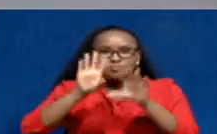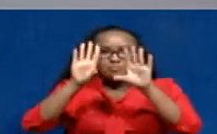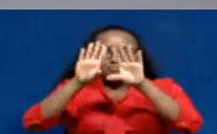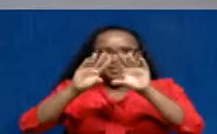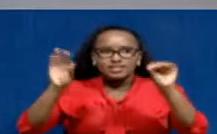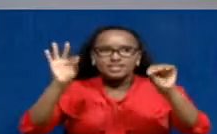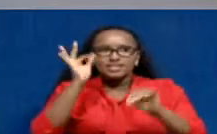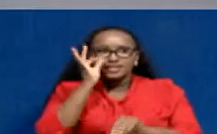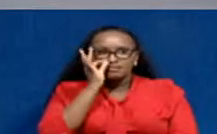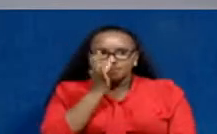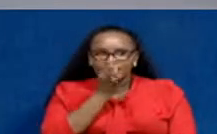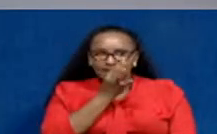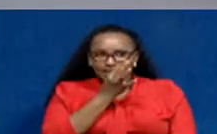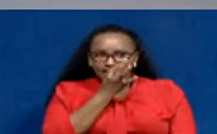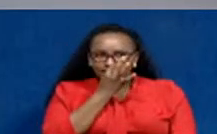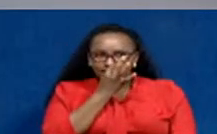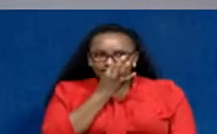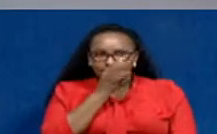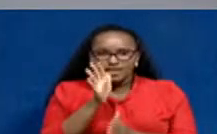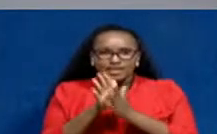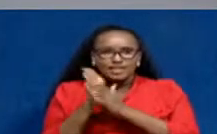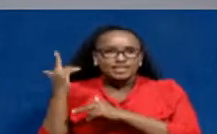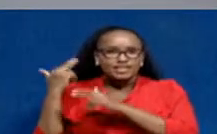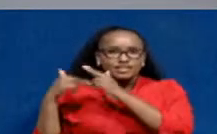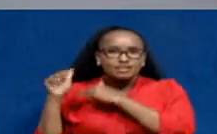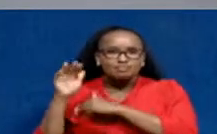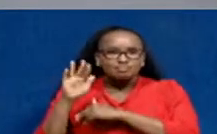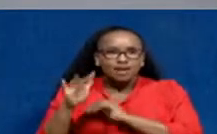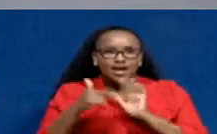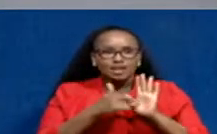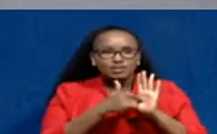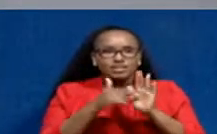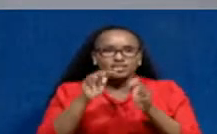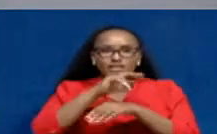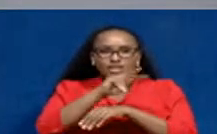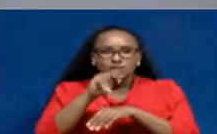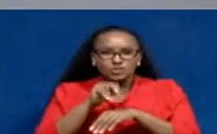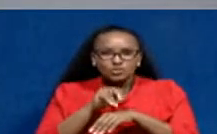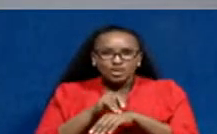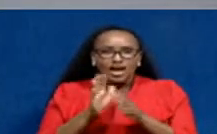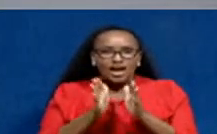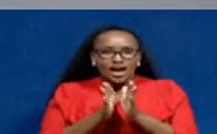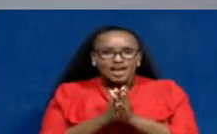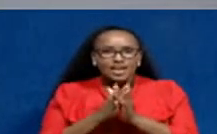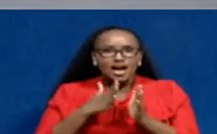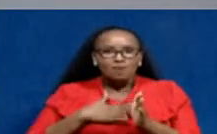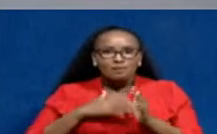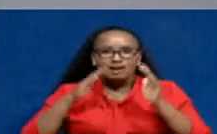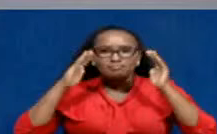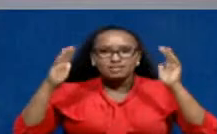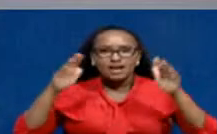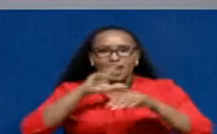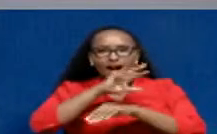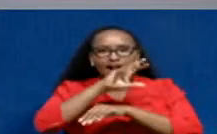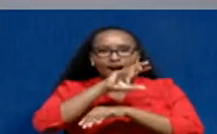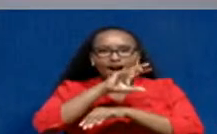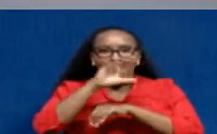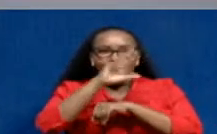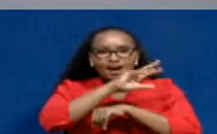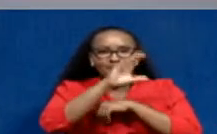President Mwai Kibaki's enduring legacy illuminates our nation and our great African